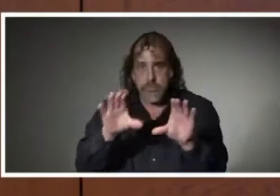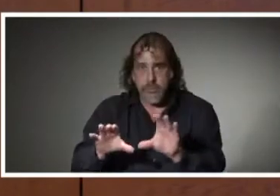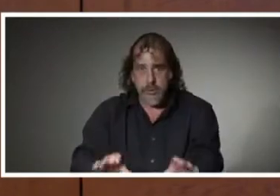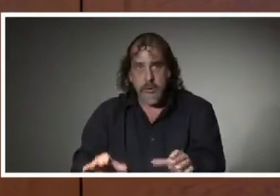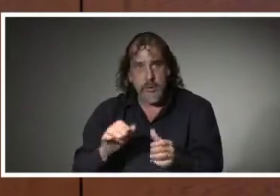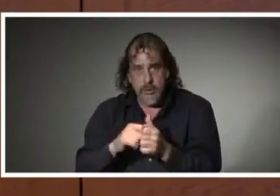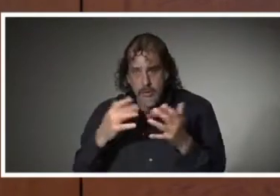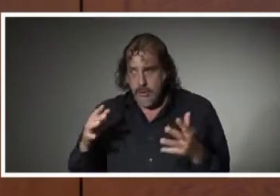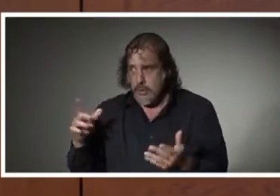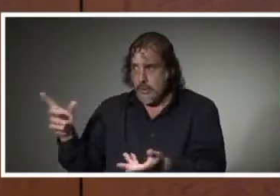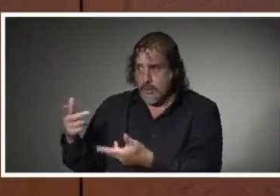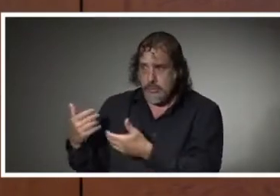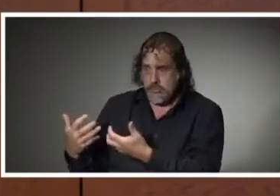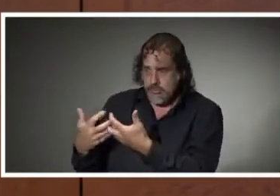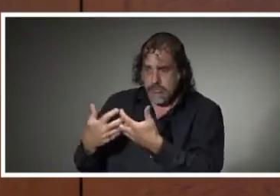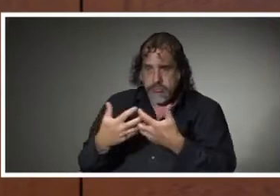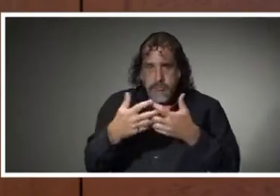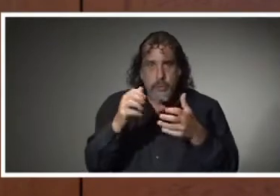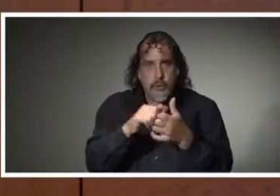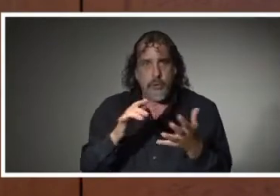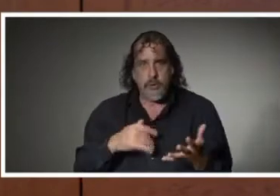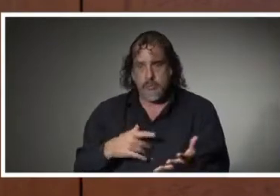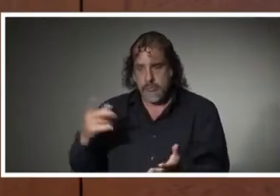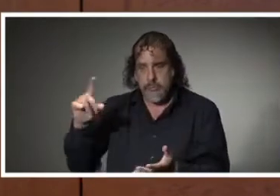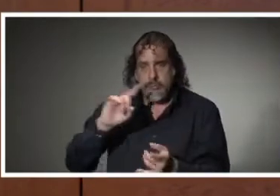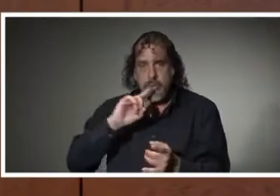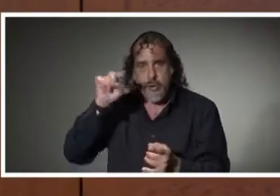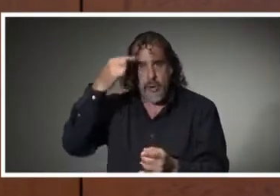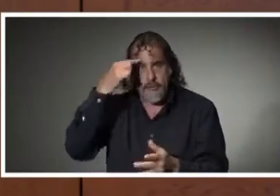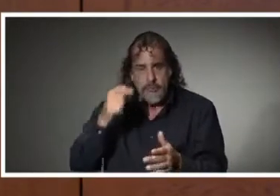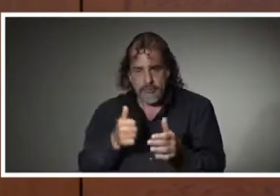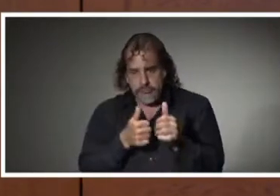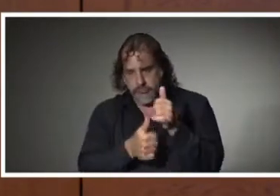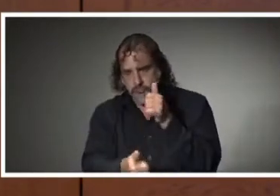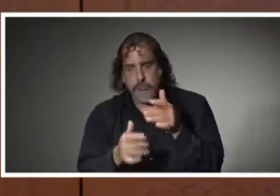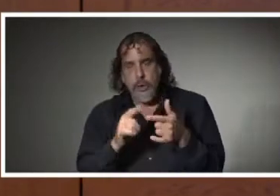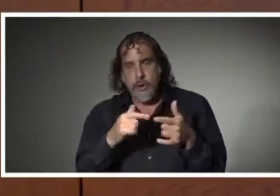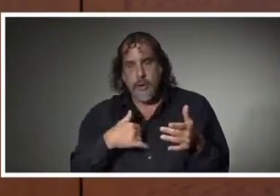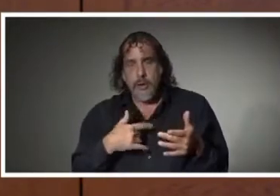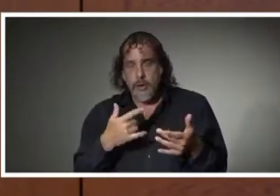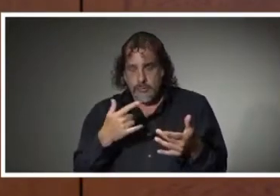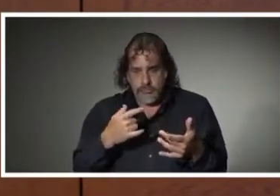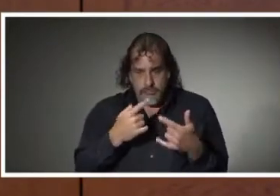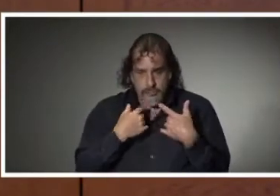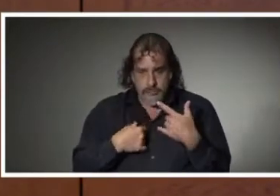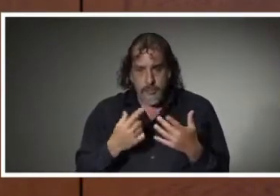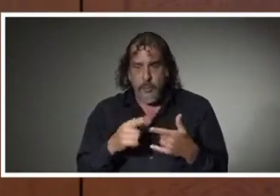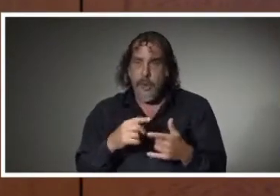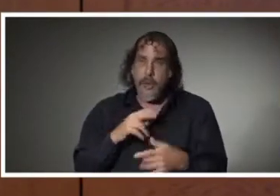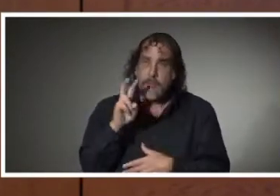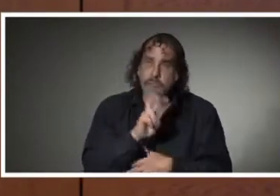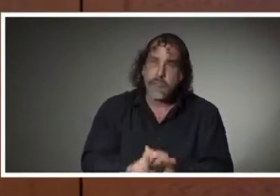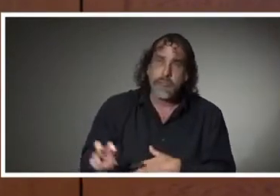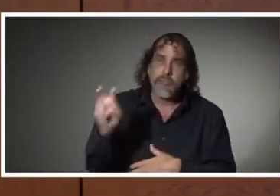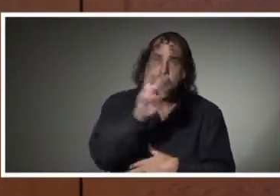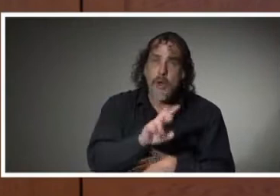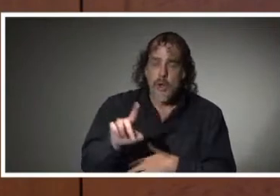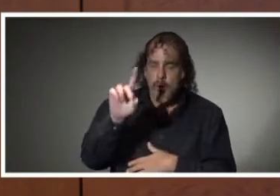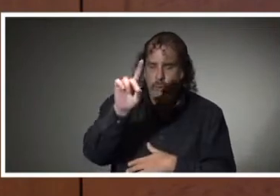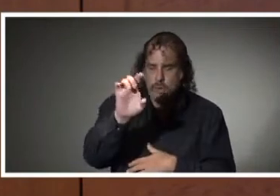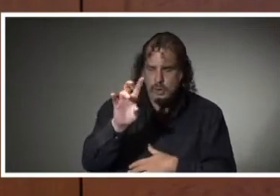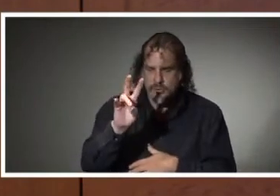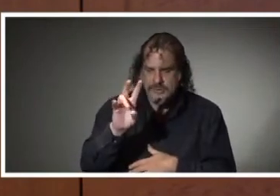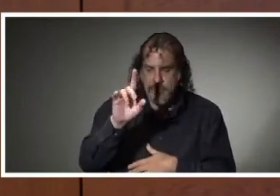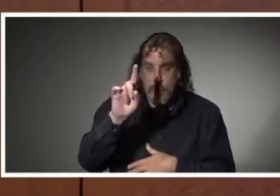with Dr. Dobbs and the governor's direction. I think it's important to note that we've traveled approximately